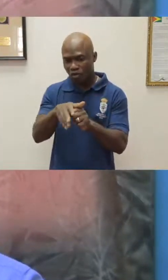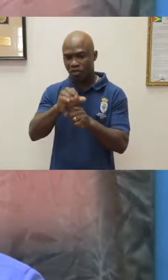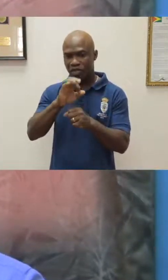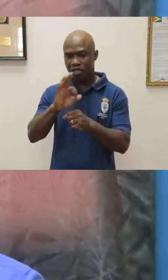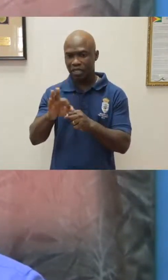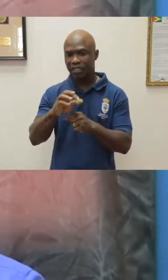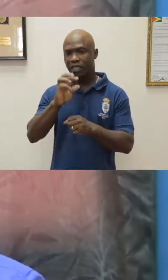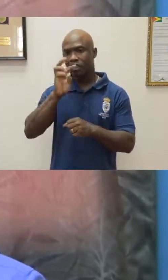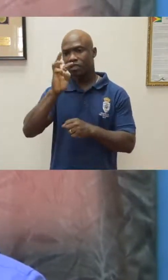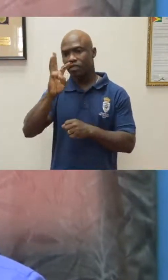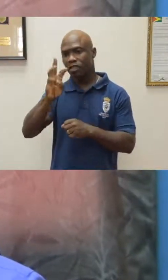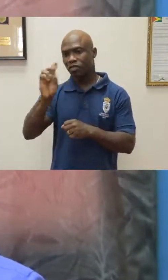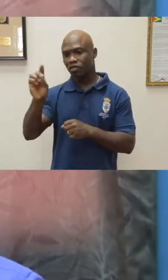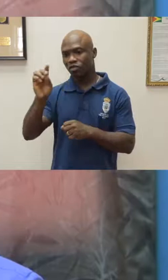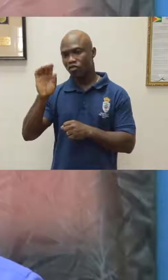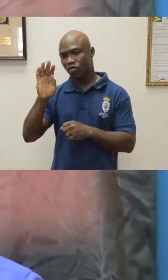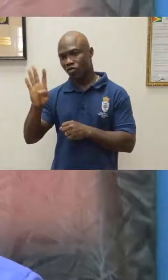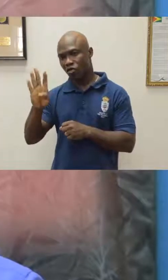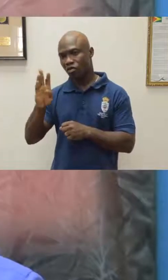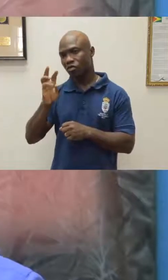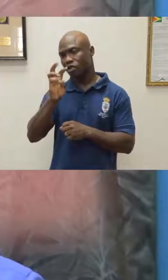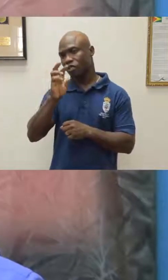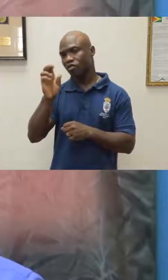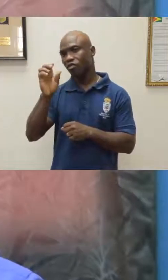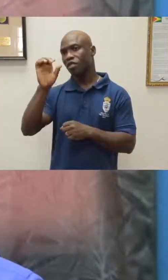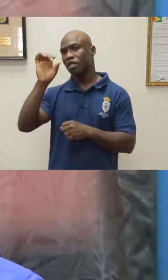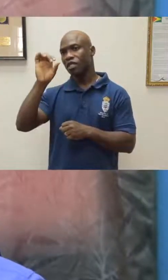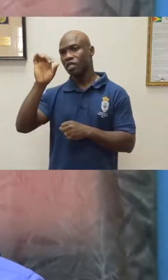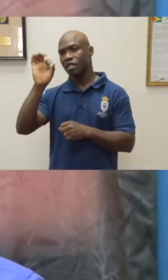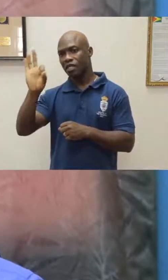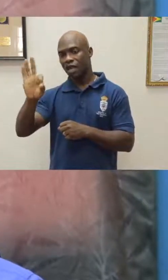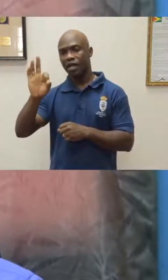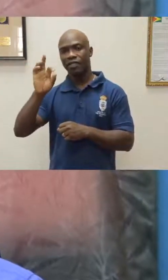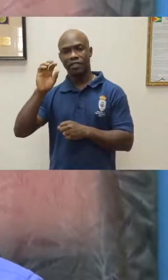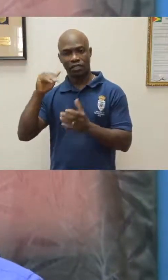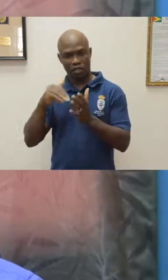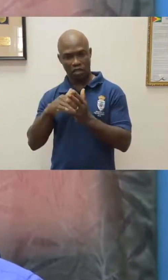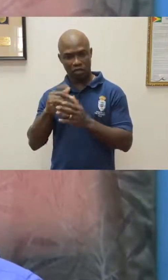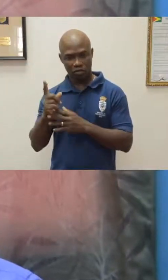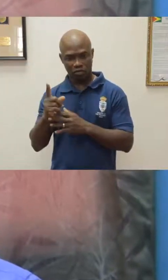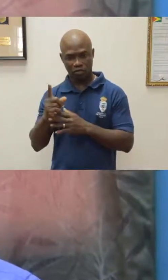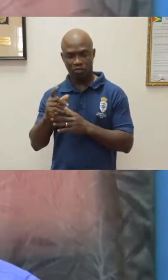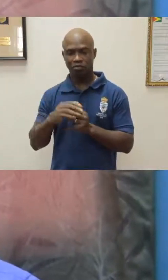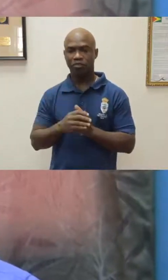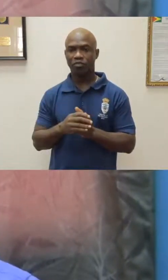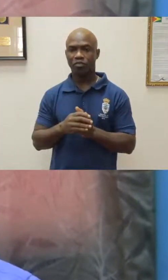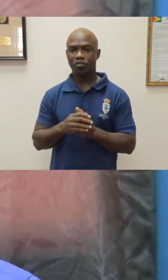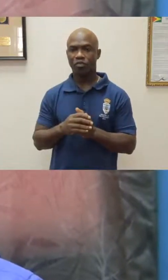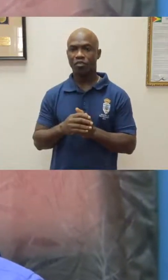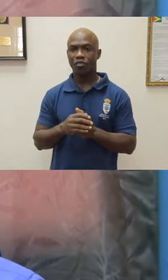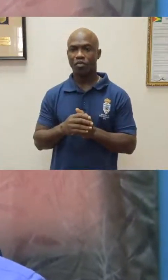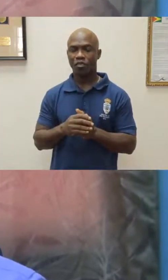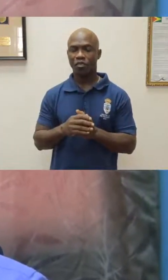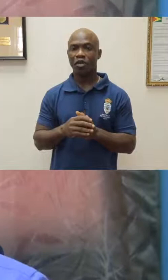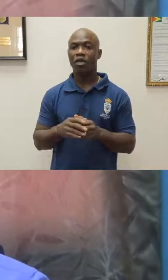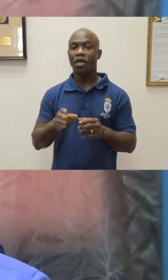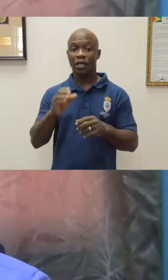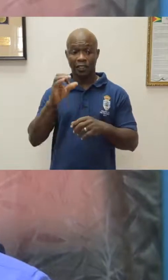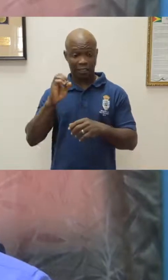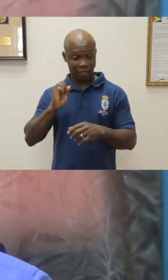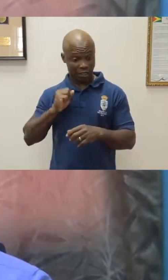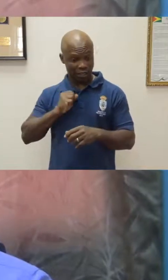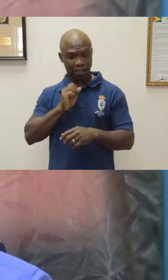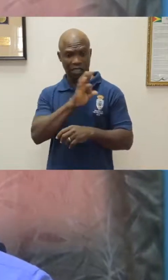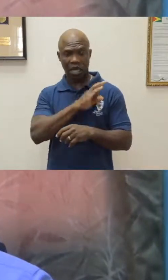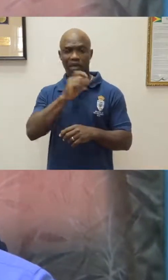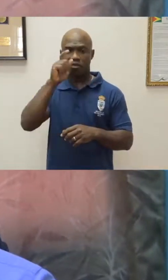624-9000, and 640-3000. Finally, staff must comply with the highest standard in